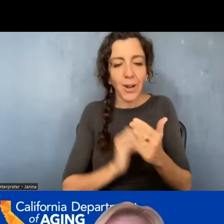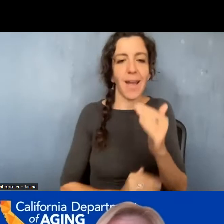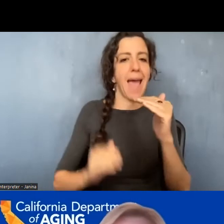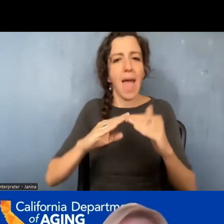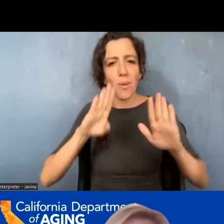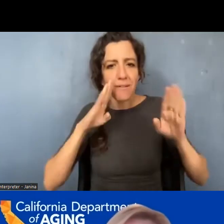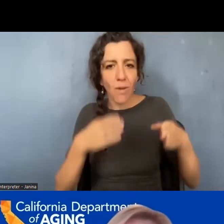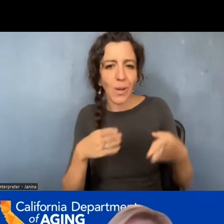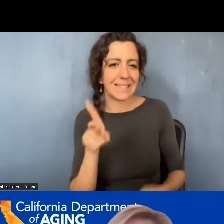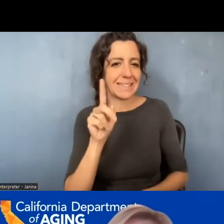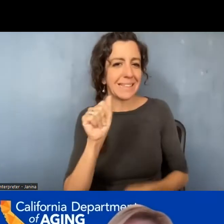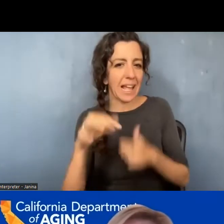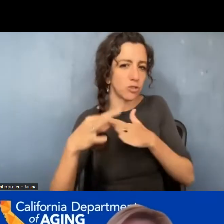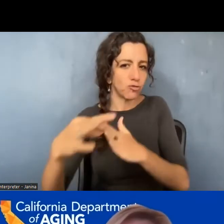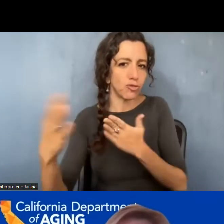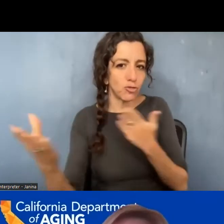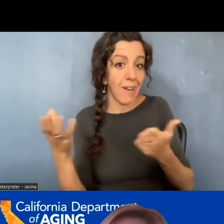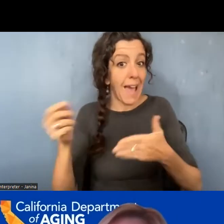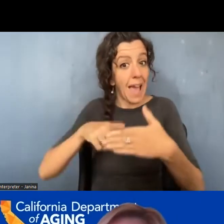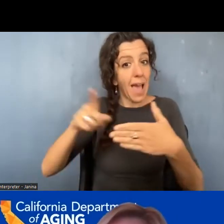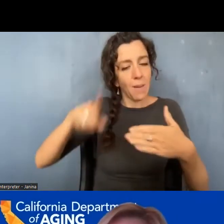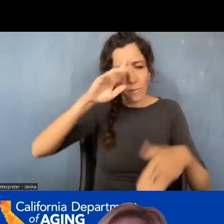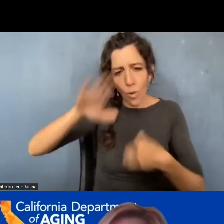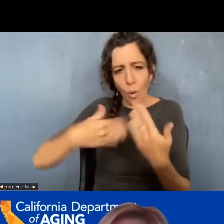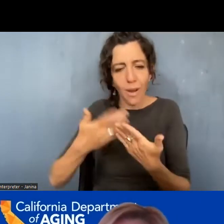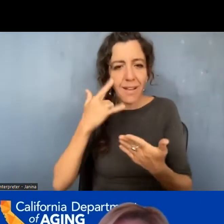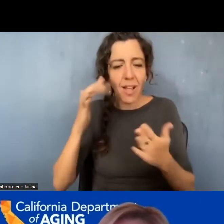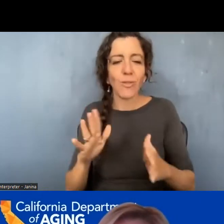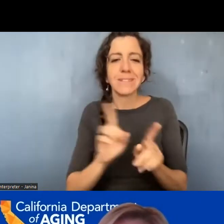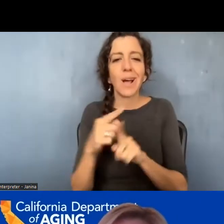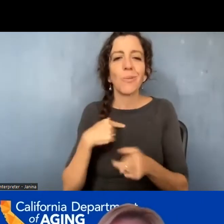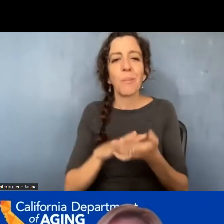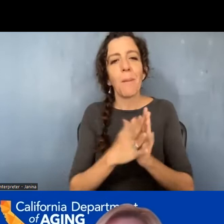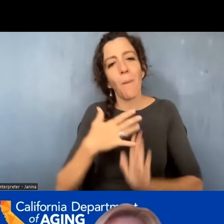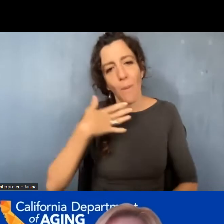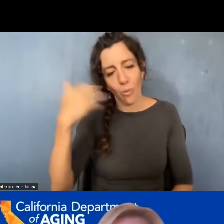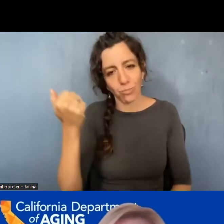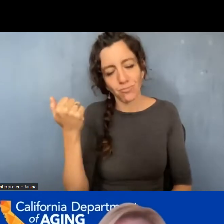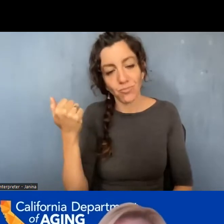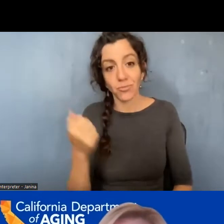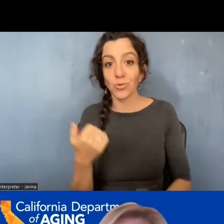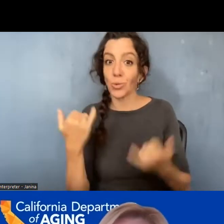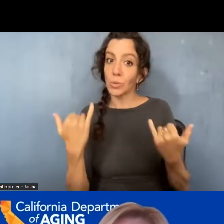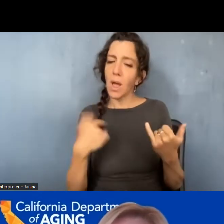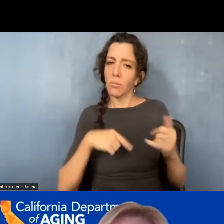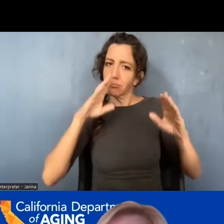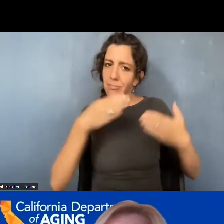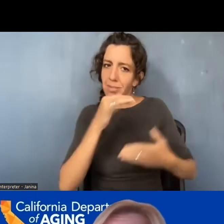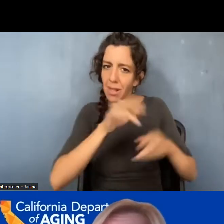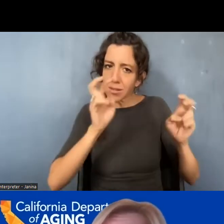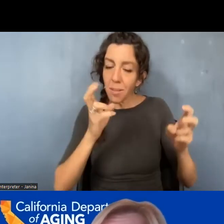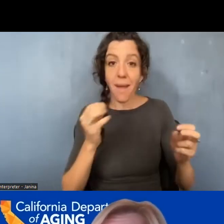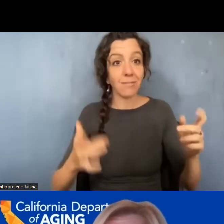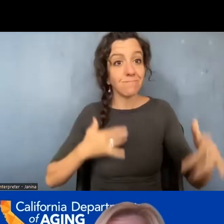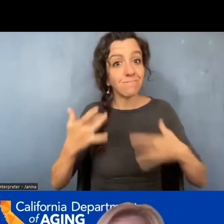outcomes to all Californians as we age. So today we're revisiting that topic and we're excited to be sharing with you